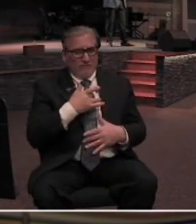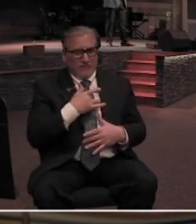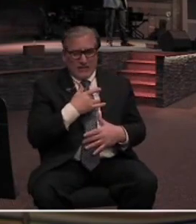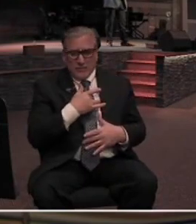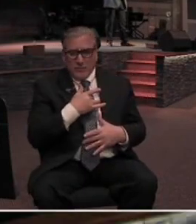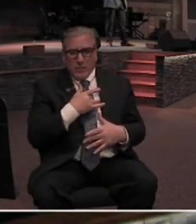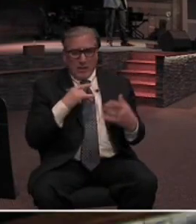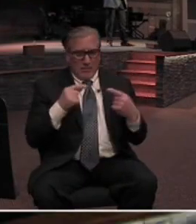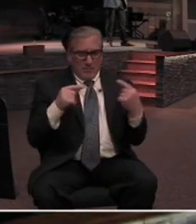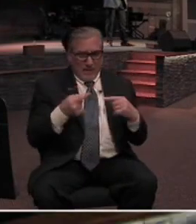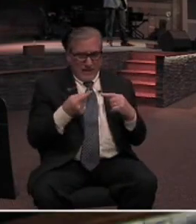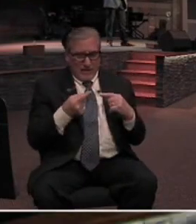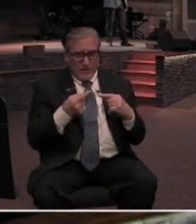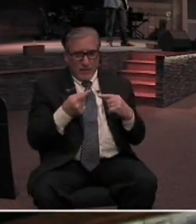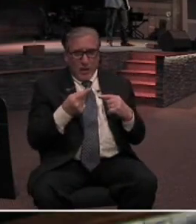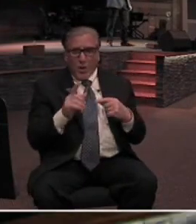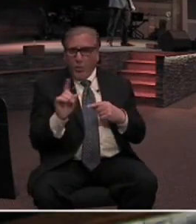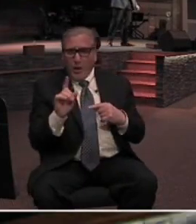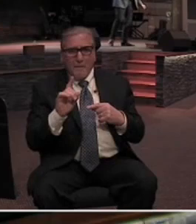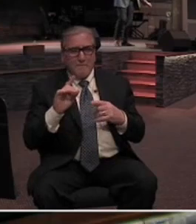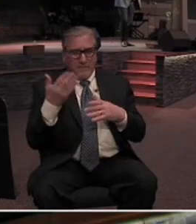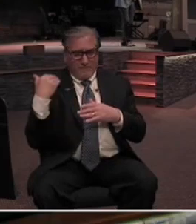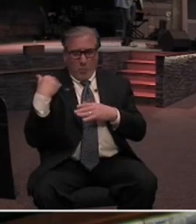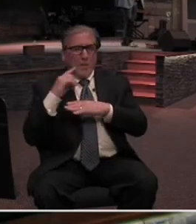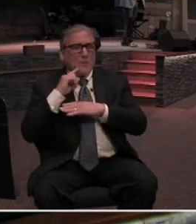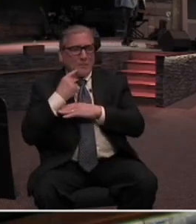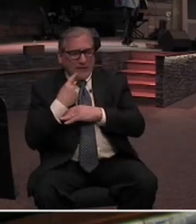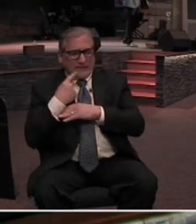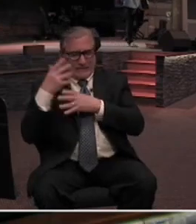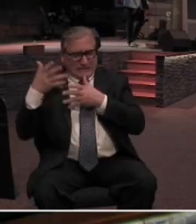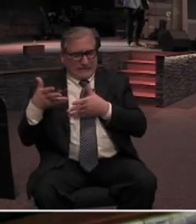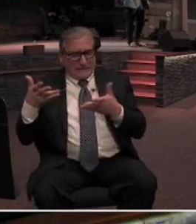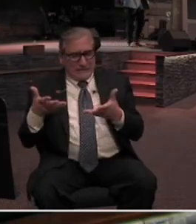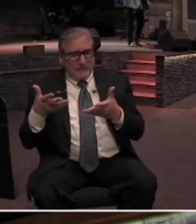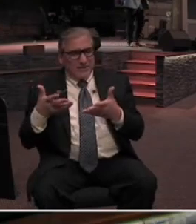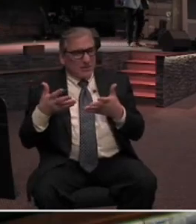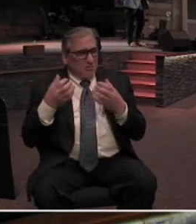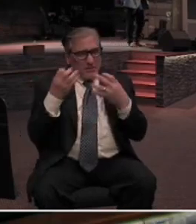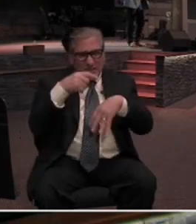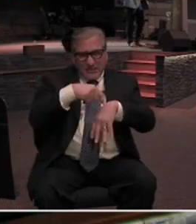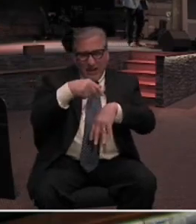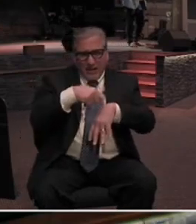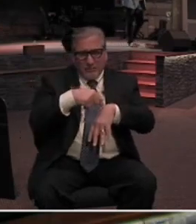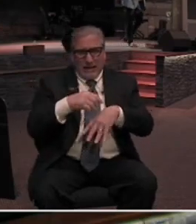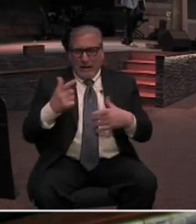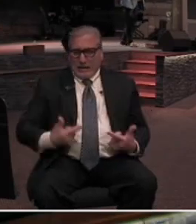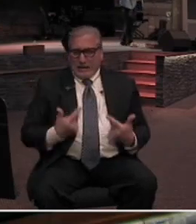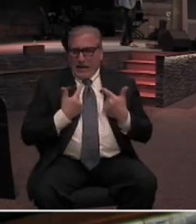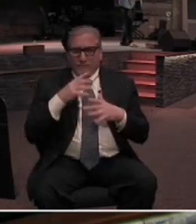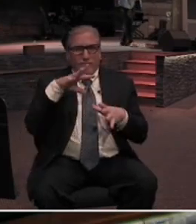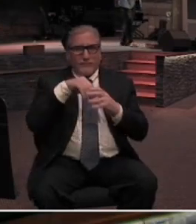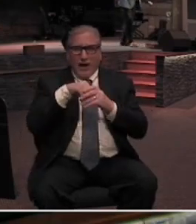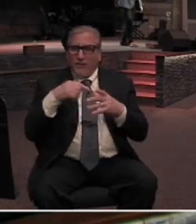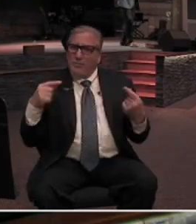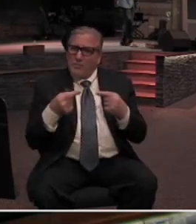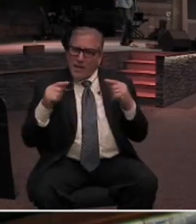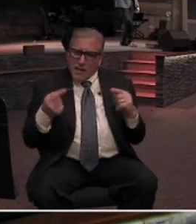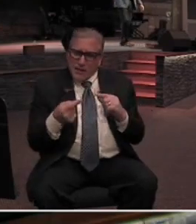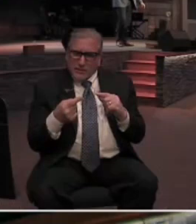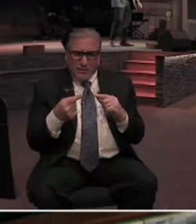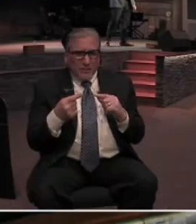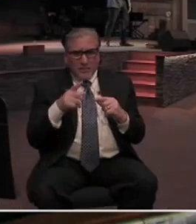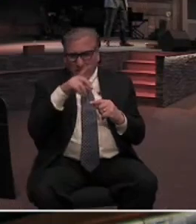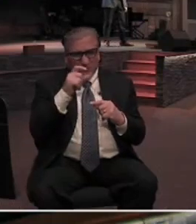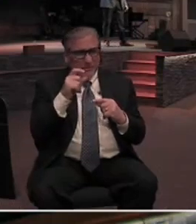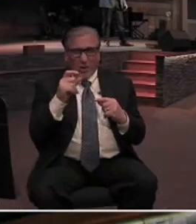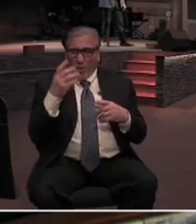bitterness. So often our lives involve pain. Pain because sin is in the world. Pain